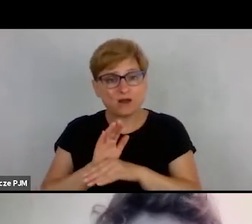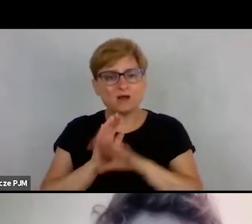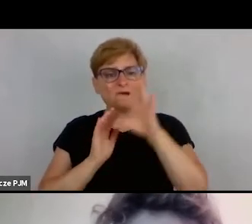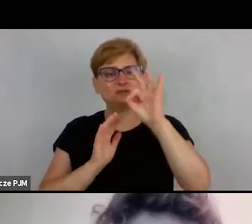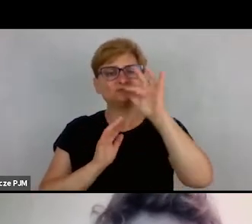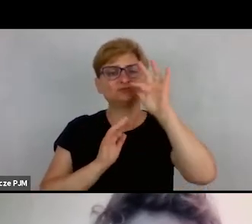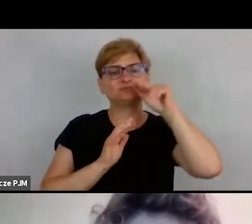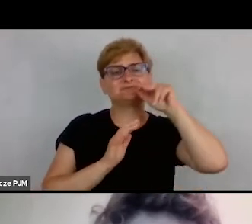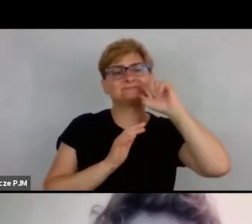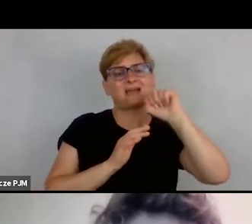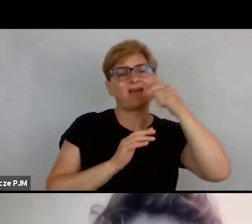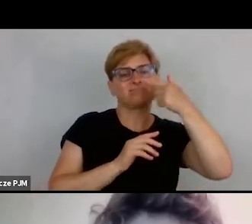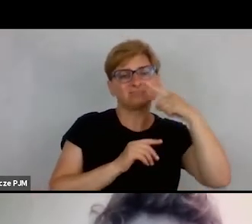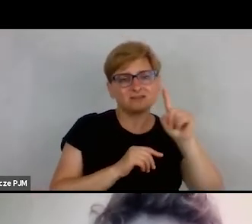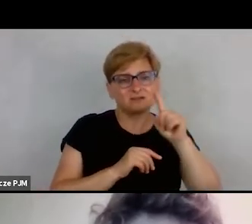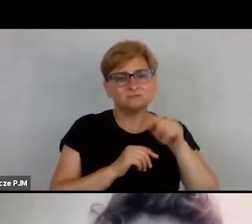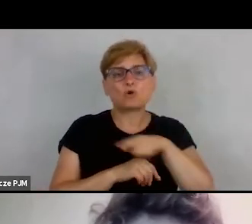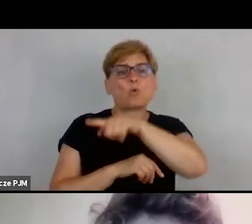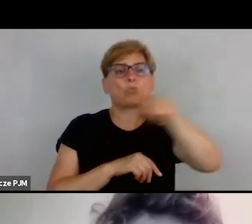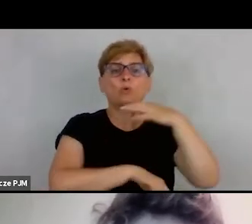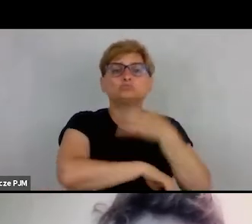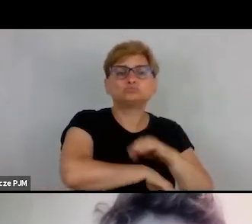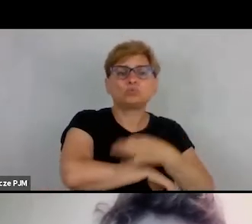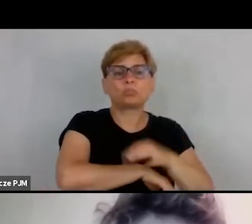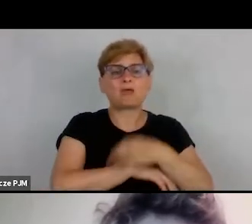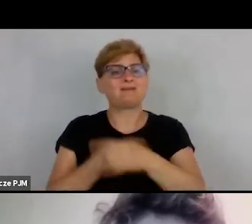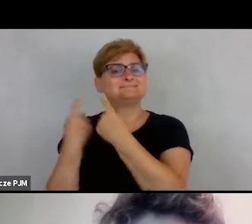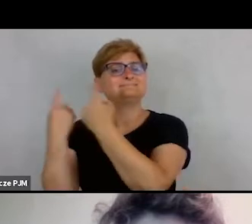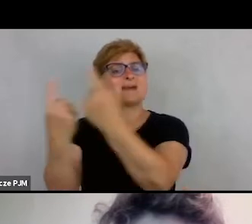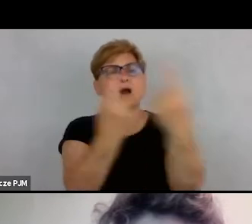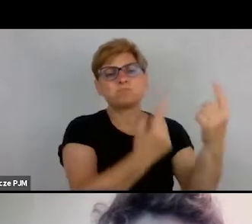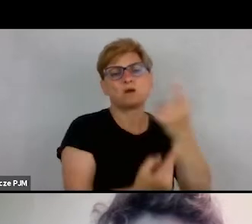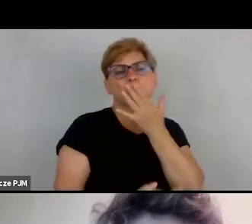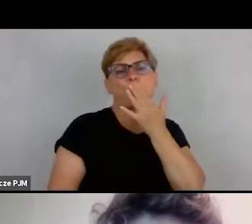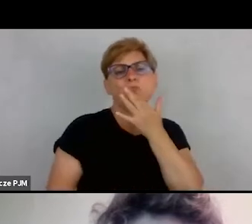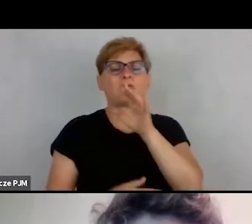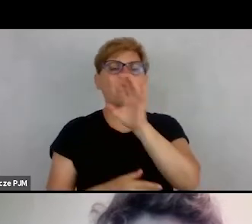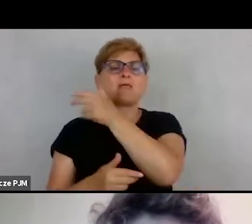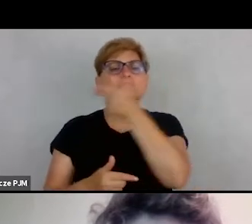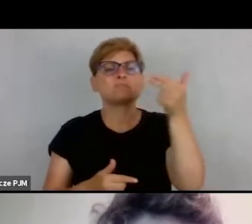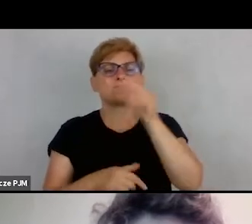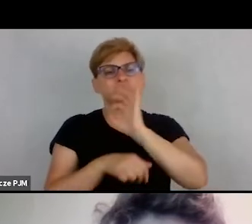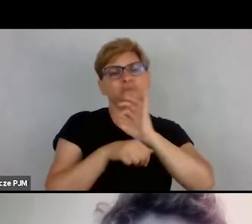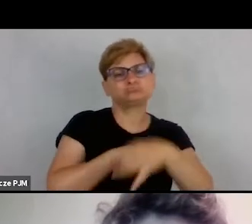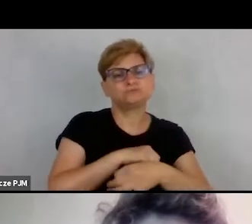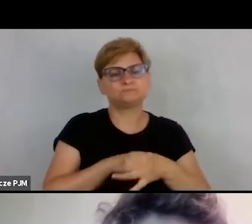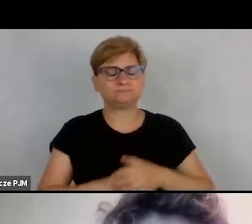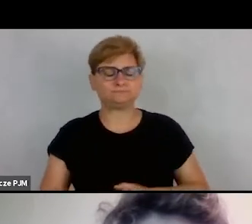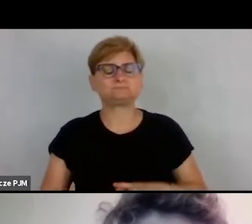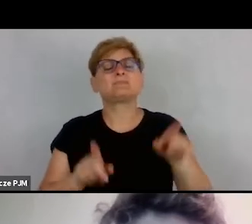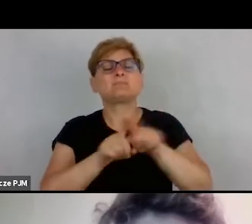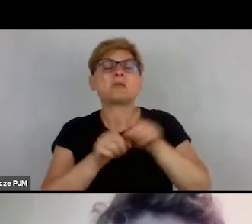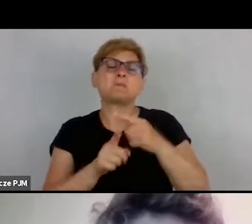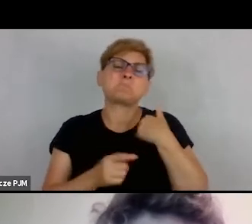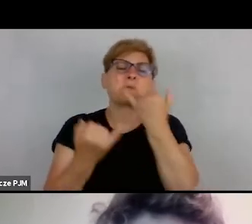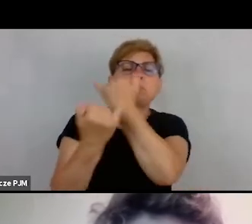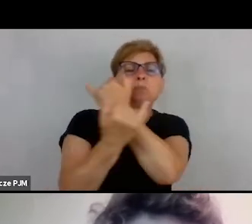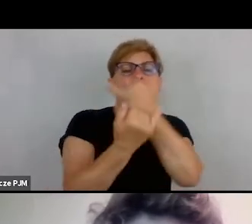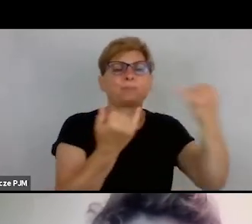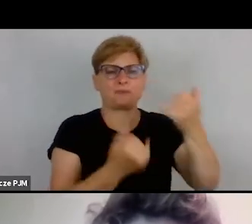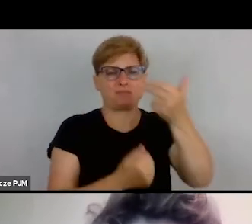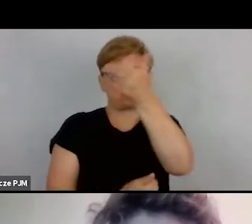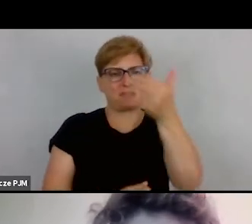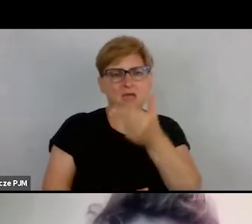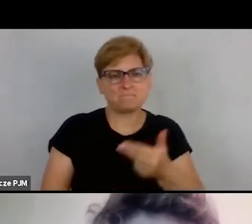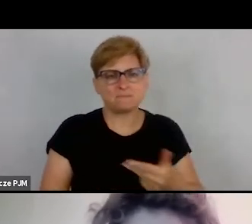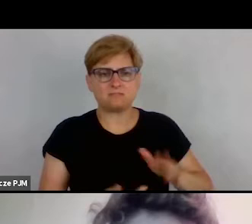them themselves caught up in gang violence or experiencing violence at home. And we trained them to speak to